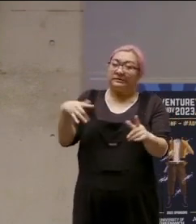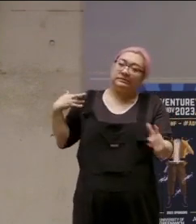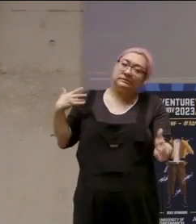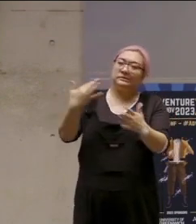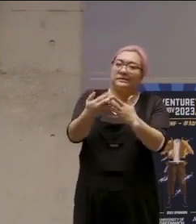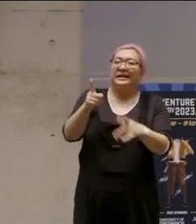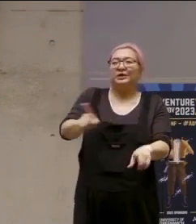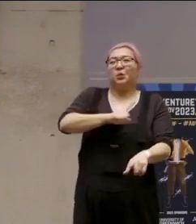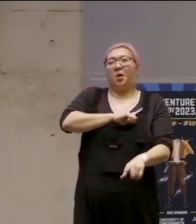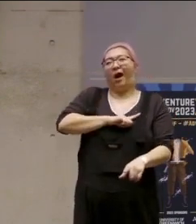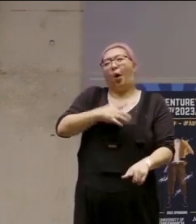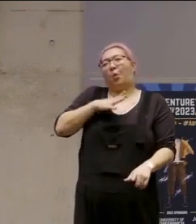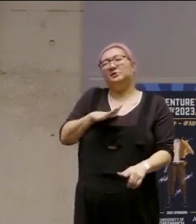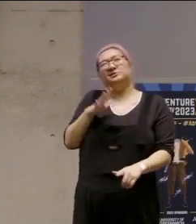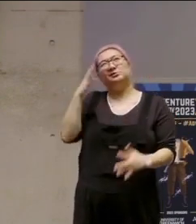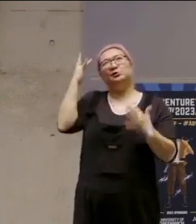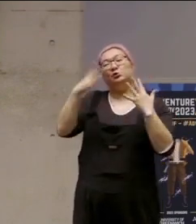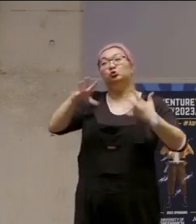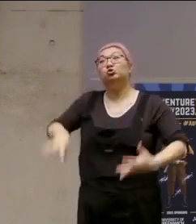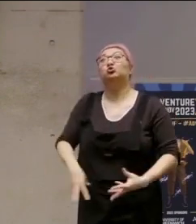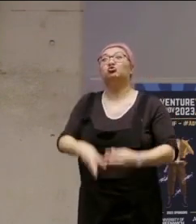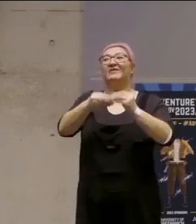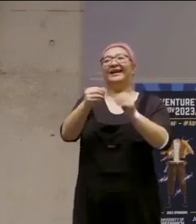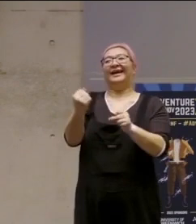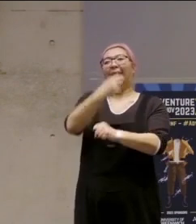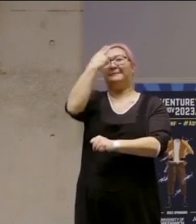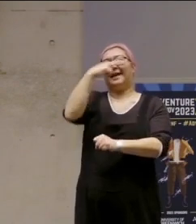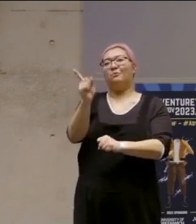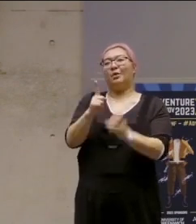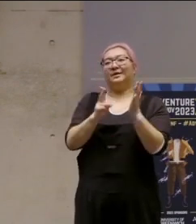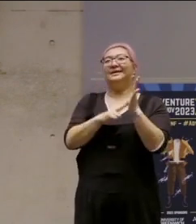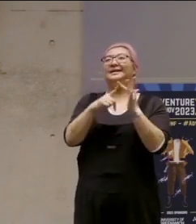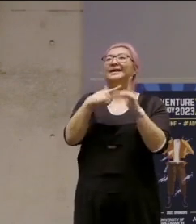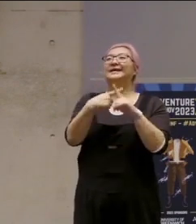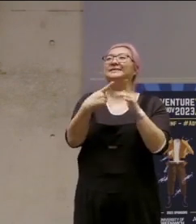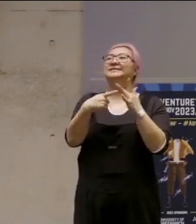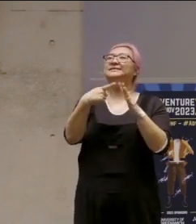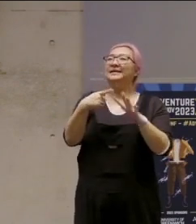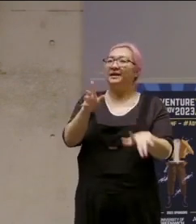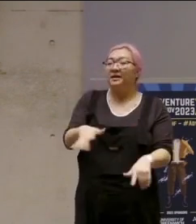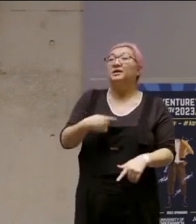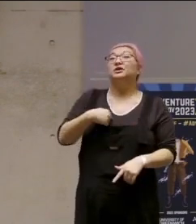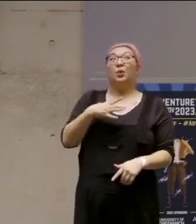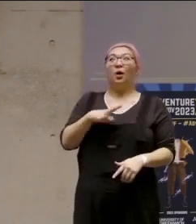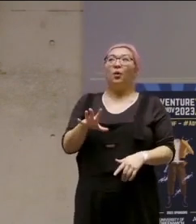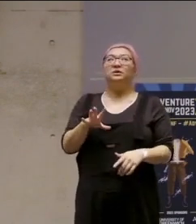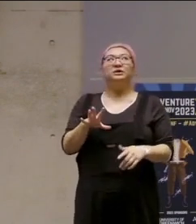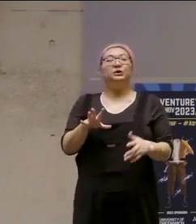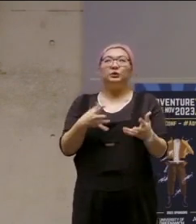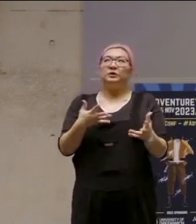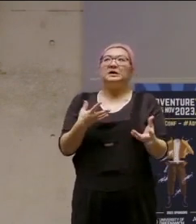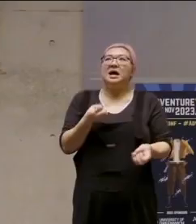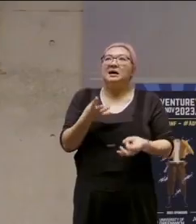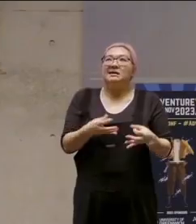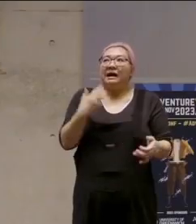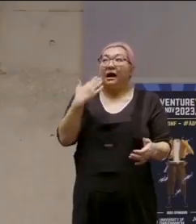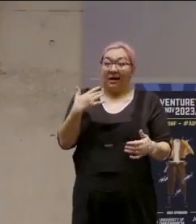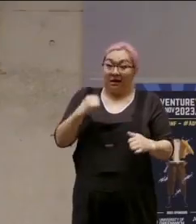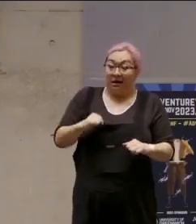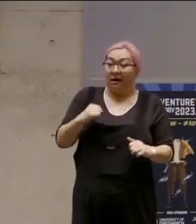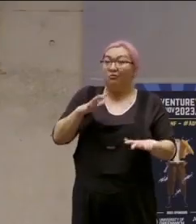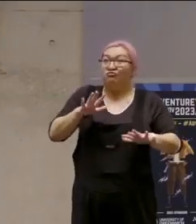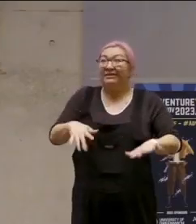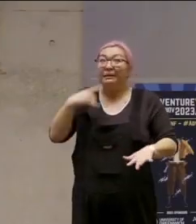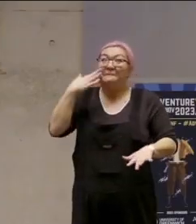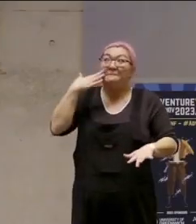British video game with a black woman as a main character, and the idea is to kind of share some of that experience. And so what I want to do with this